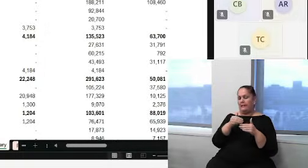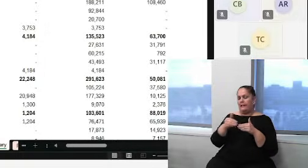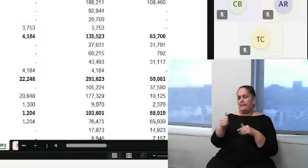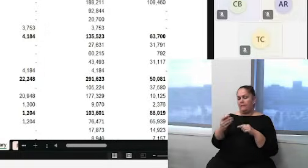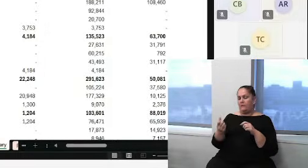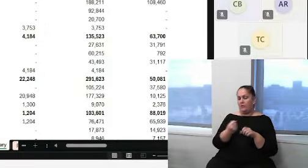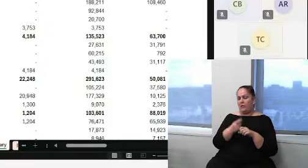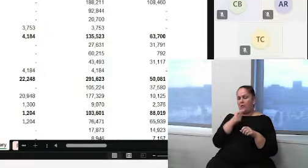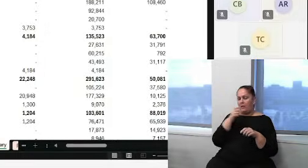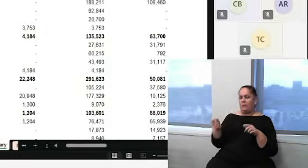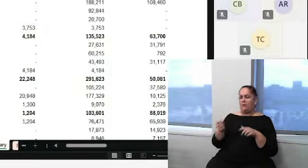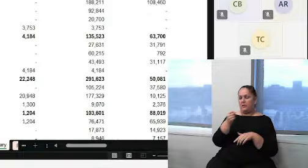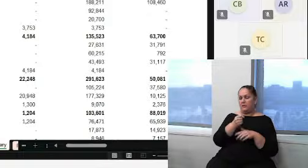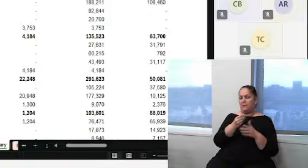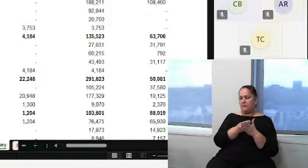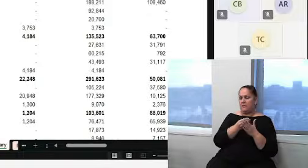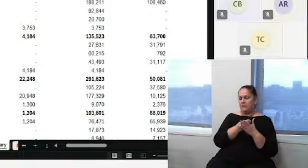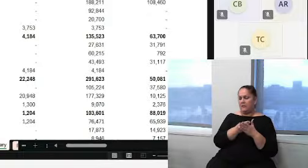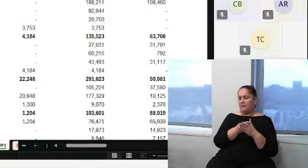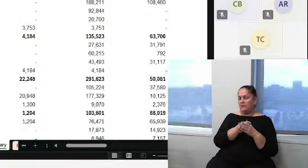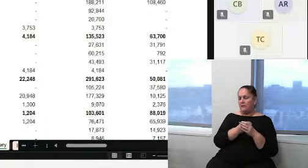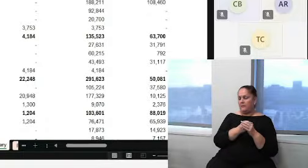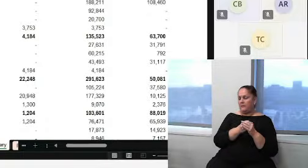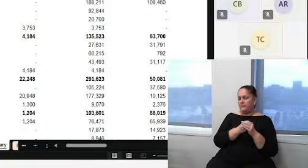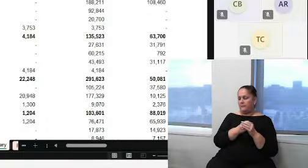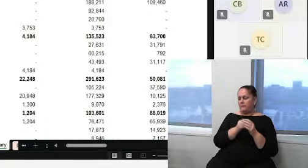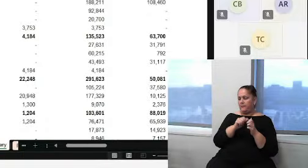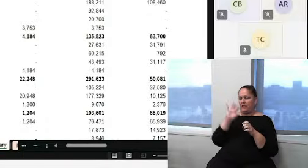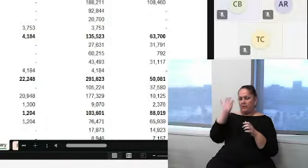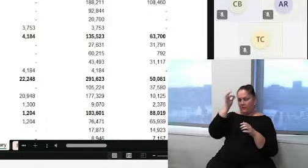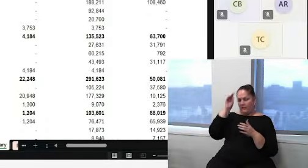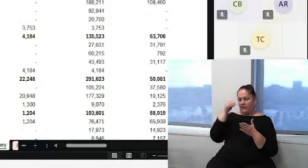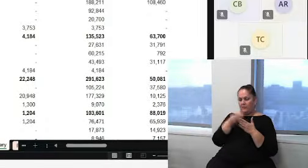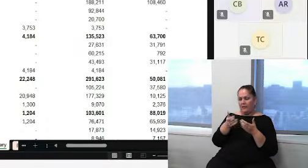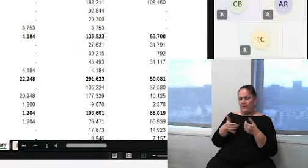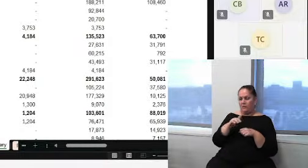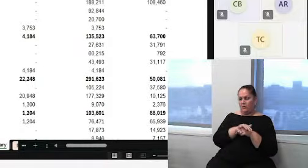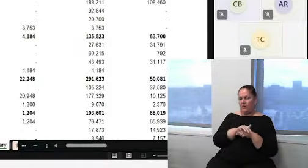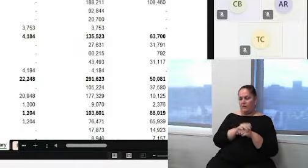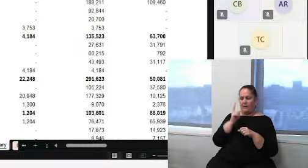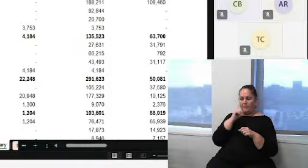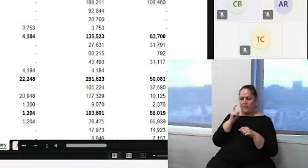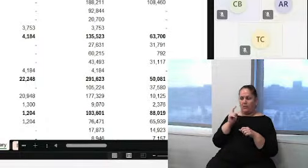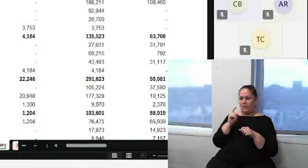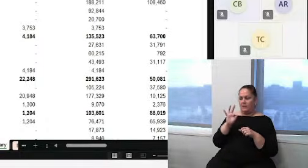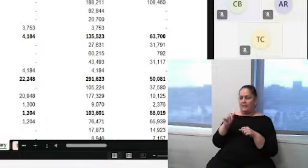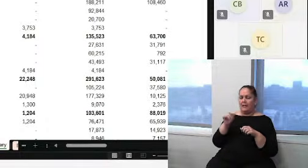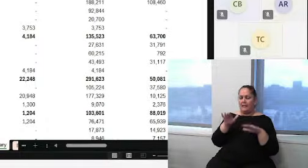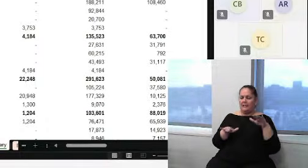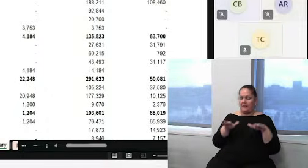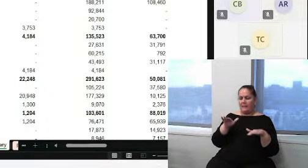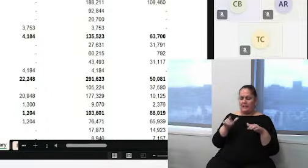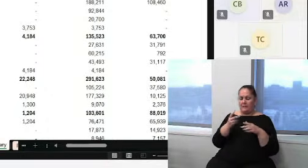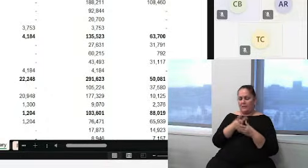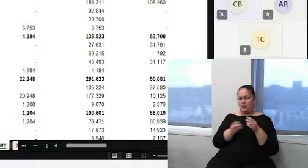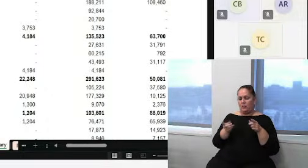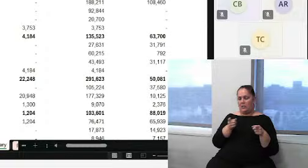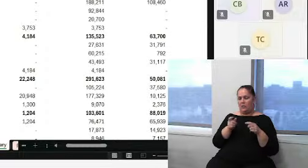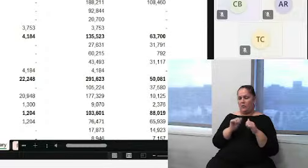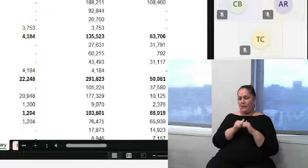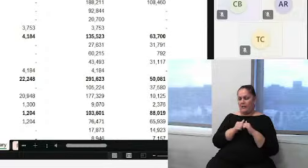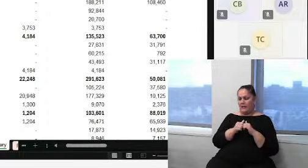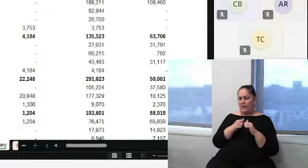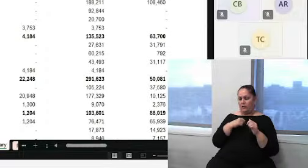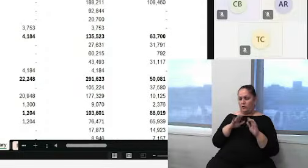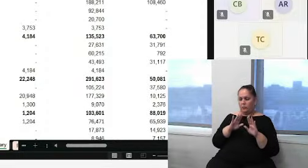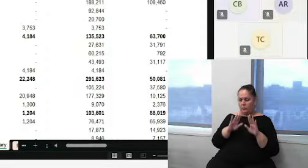in the next several years. So we're prioritizing the dollars into reliability work, which is what we talked to. So federal funds will have to cover because of what FEMA is